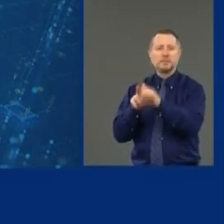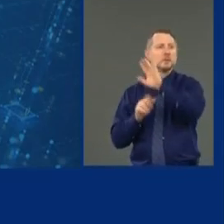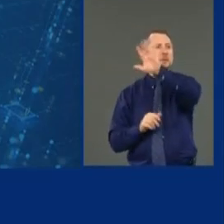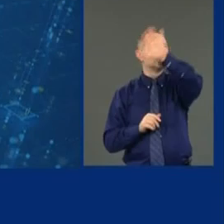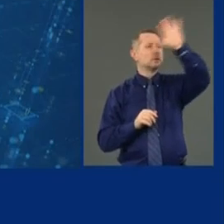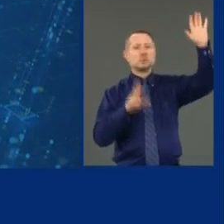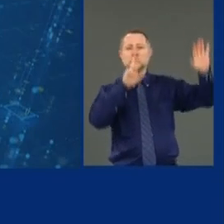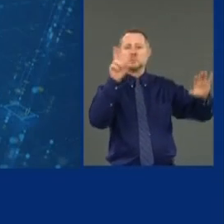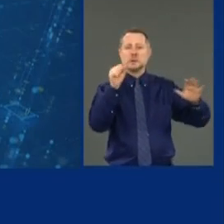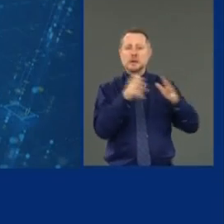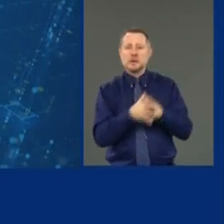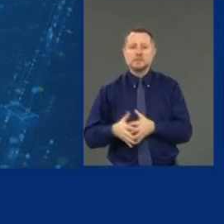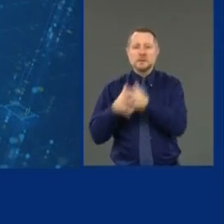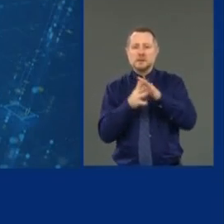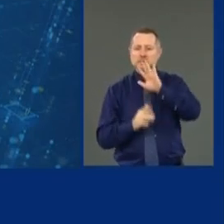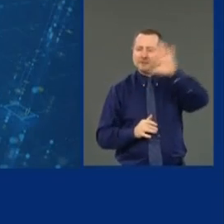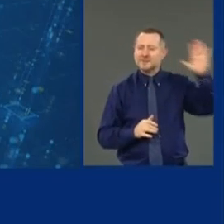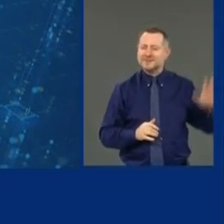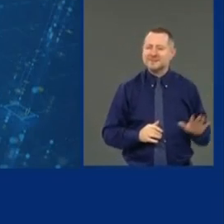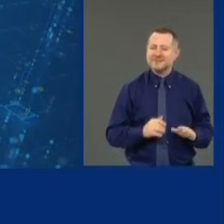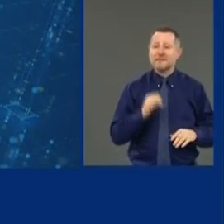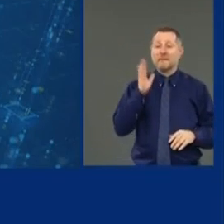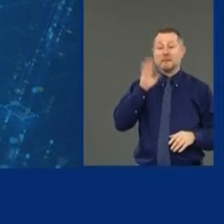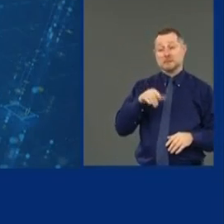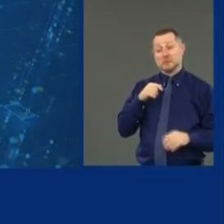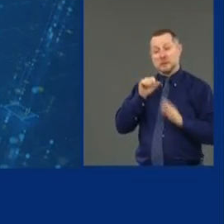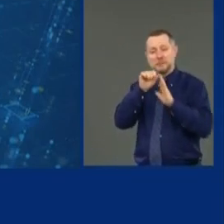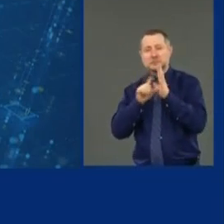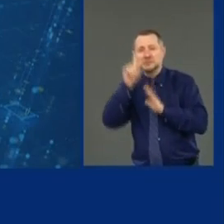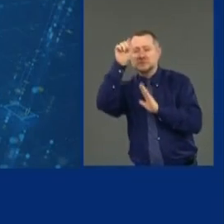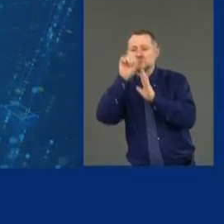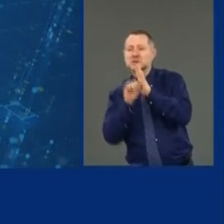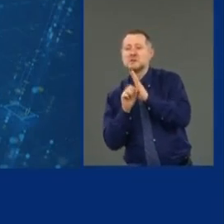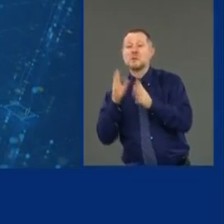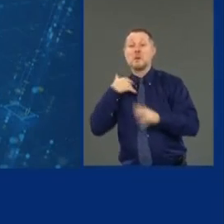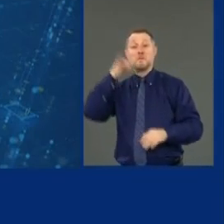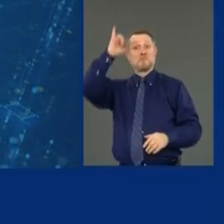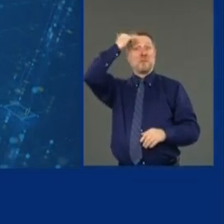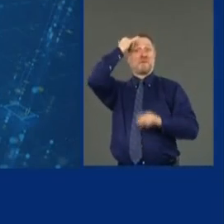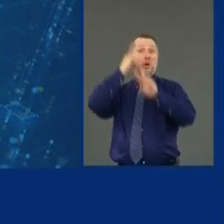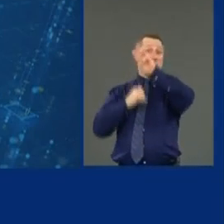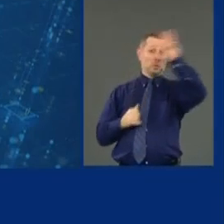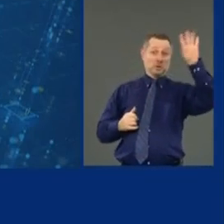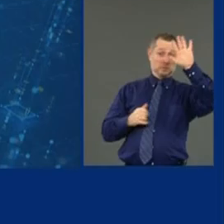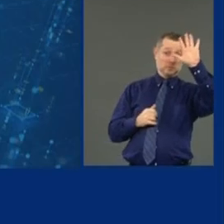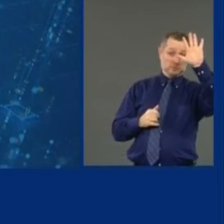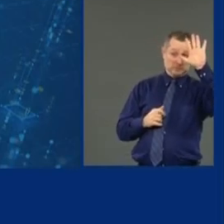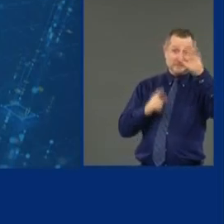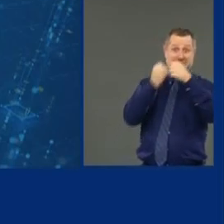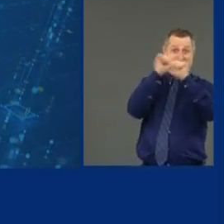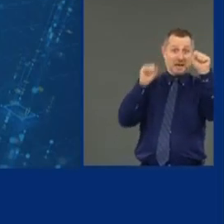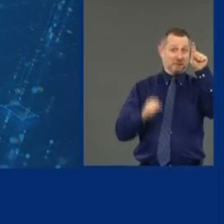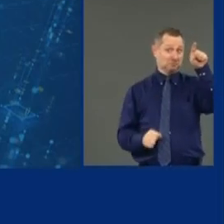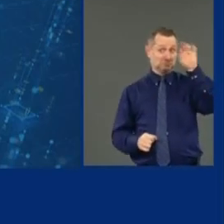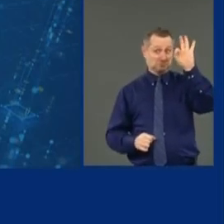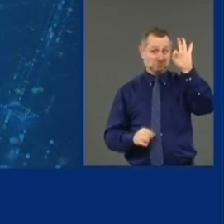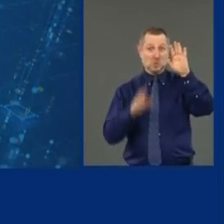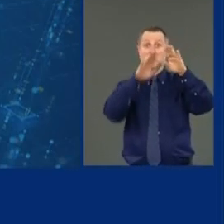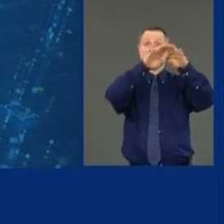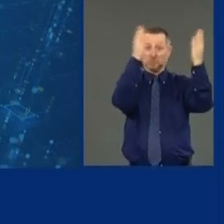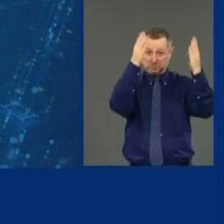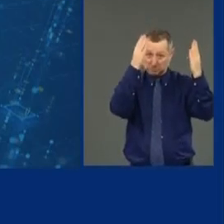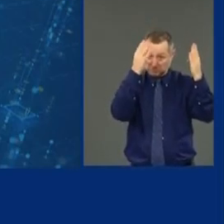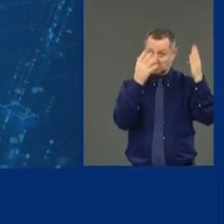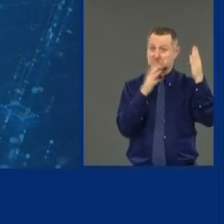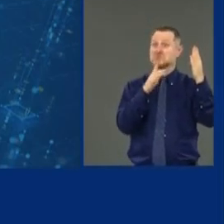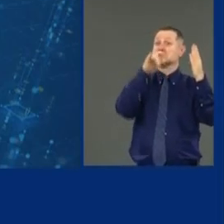is safe to reopen in Buffalo is the same standard that is safe to reopen in Albany or